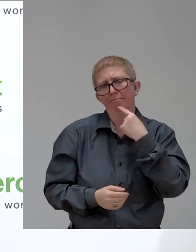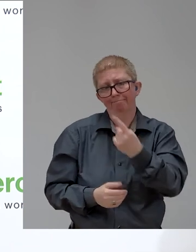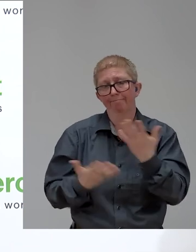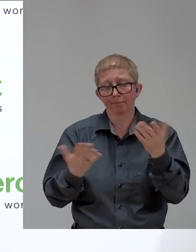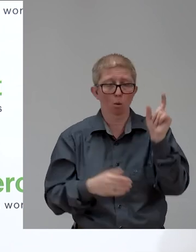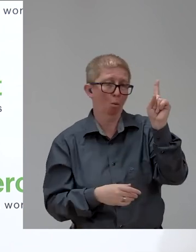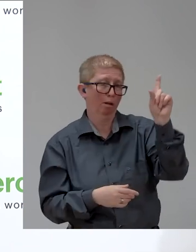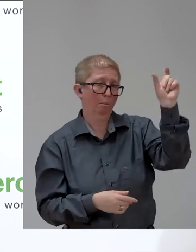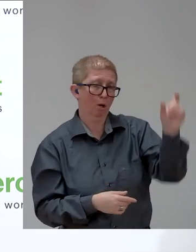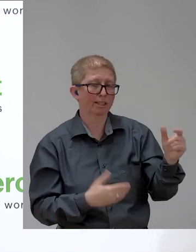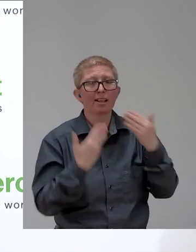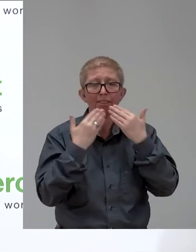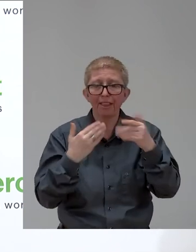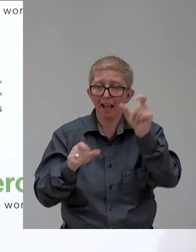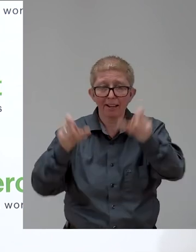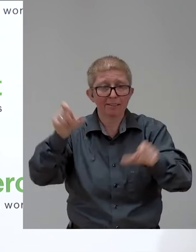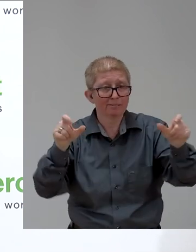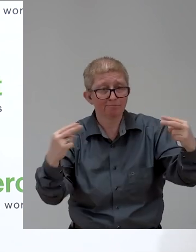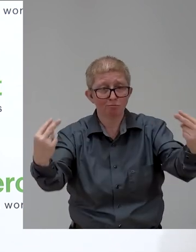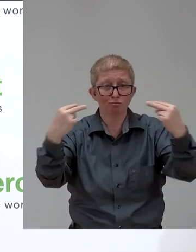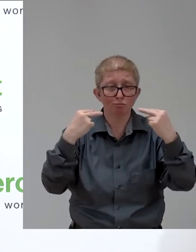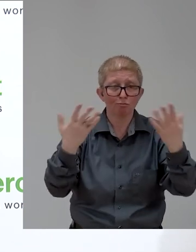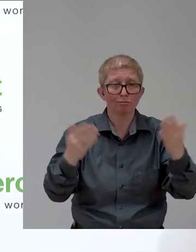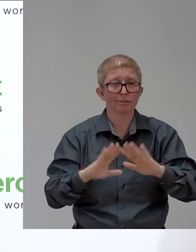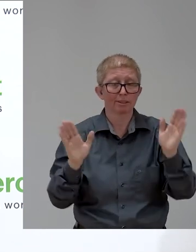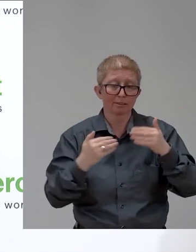you very much for the attendees, and see you soon.